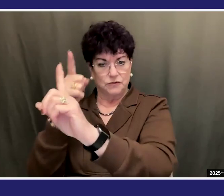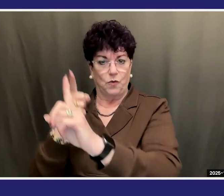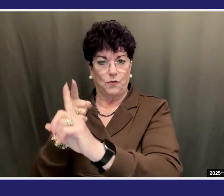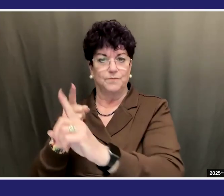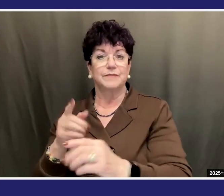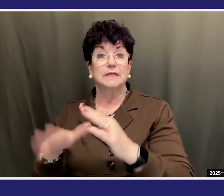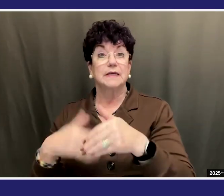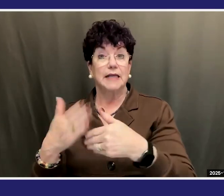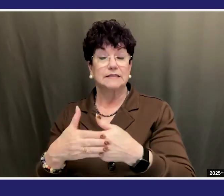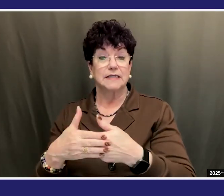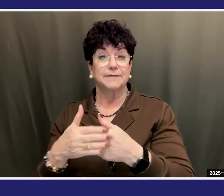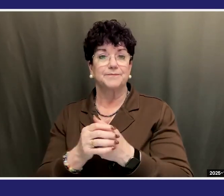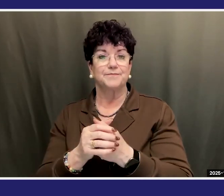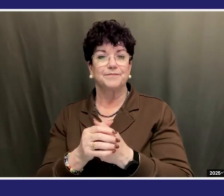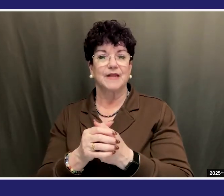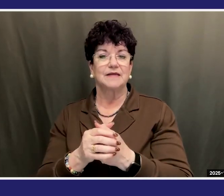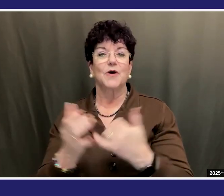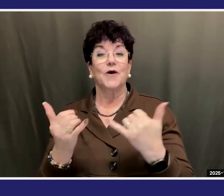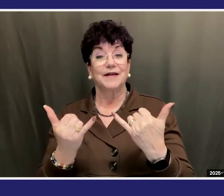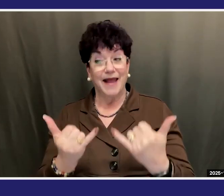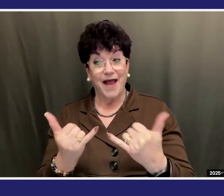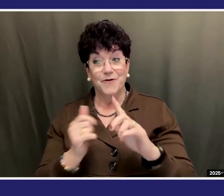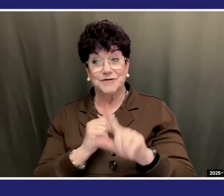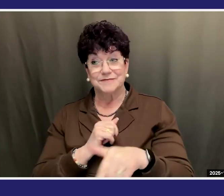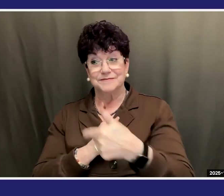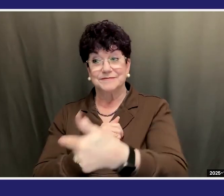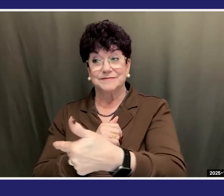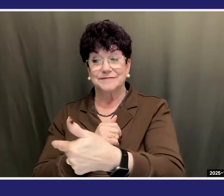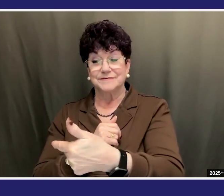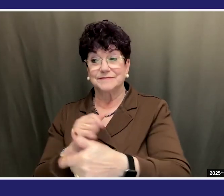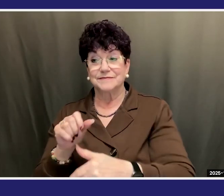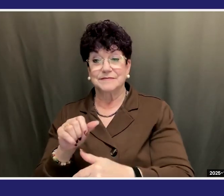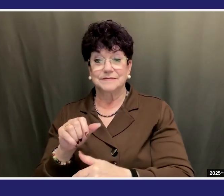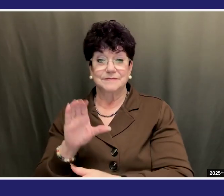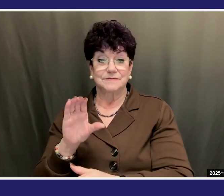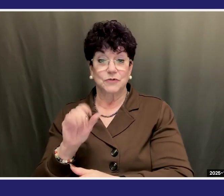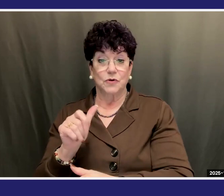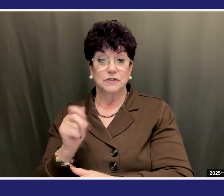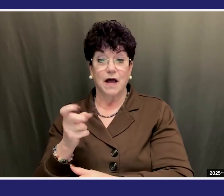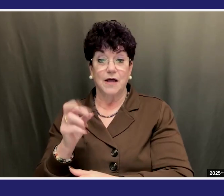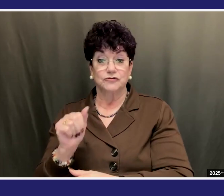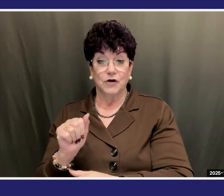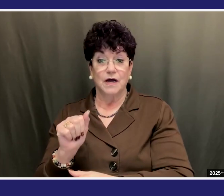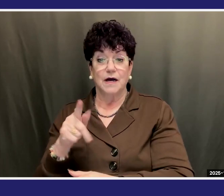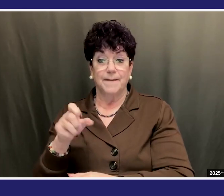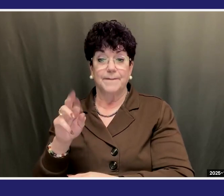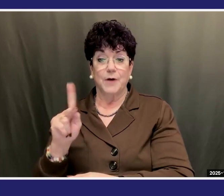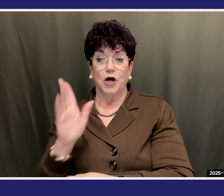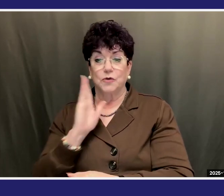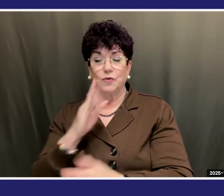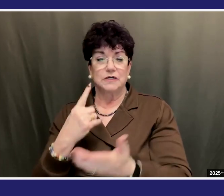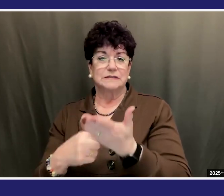please. And so now I am going to turn it over to my colleague, Calandra Park, who's going to talk a little more and dive